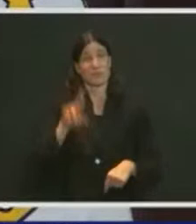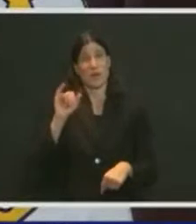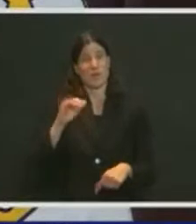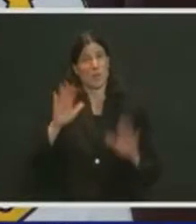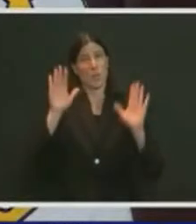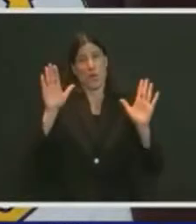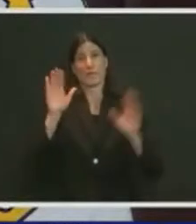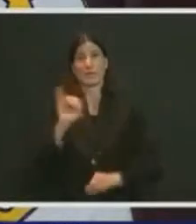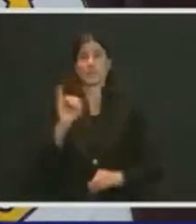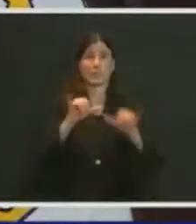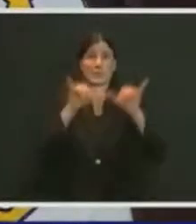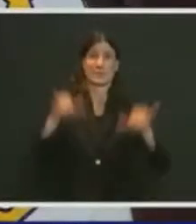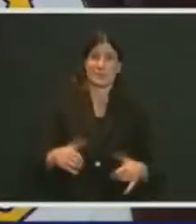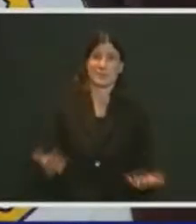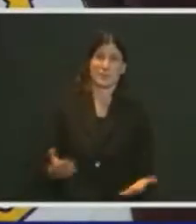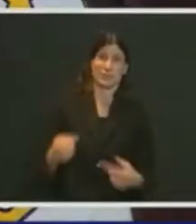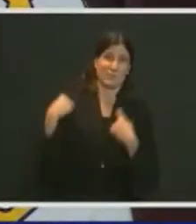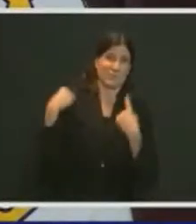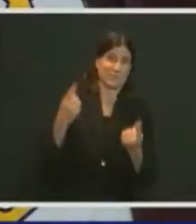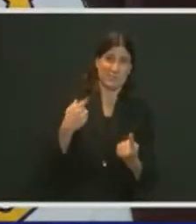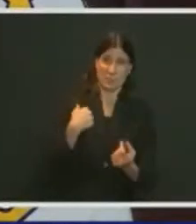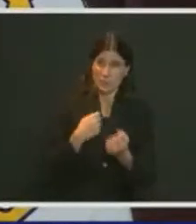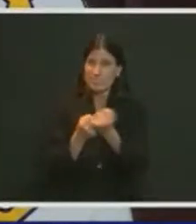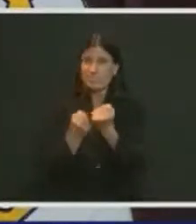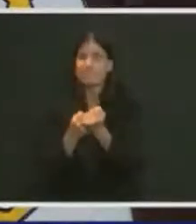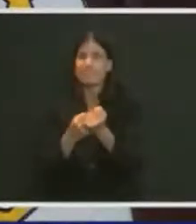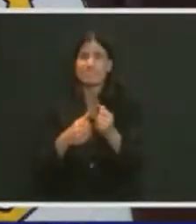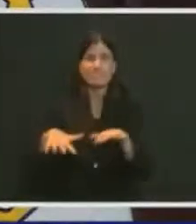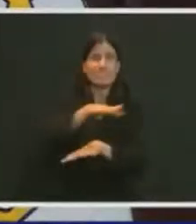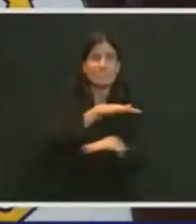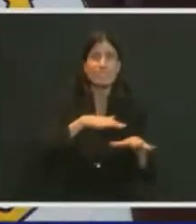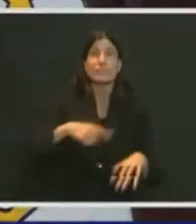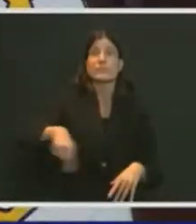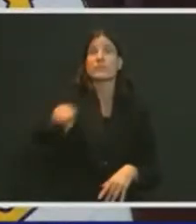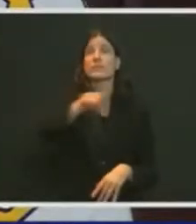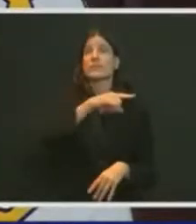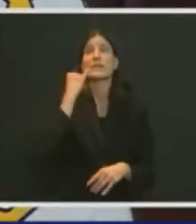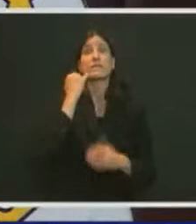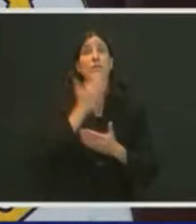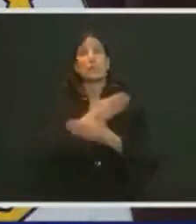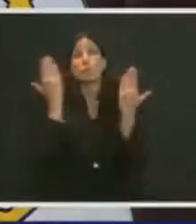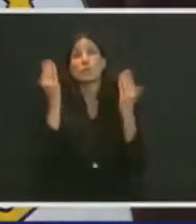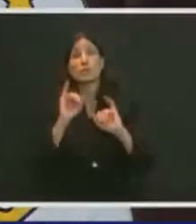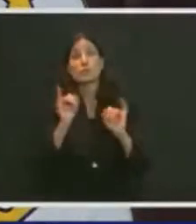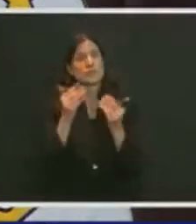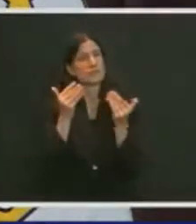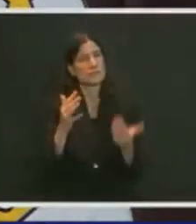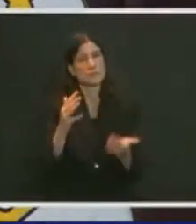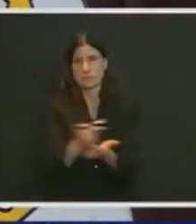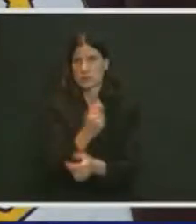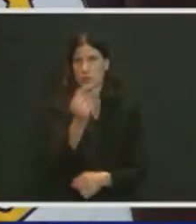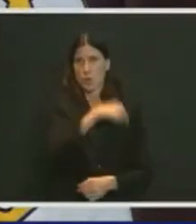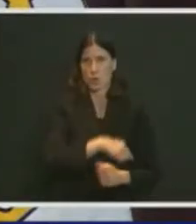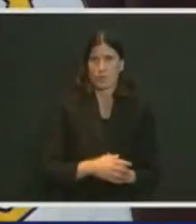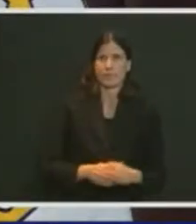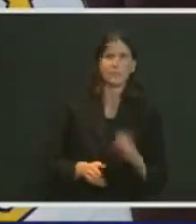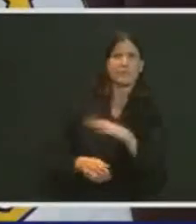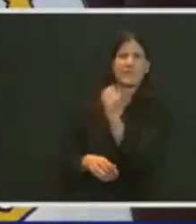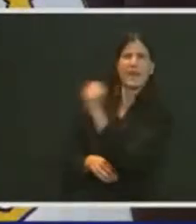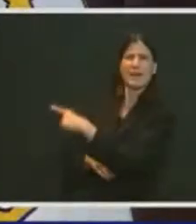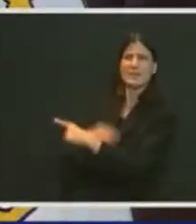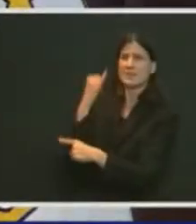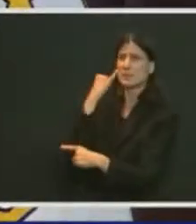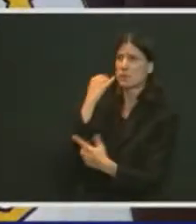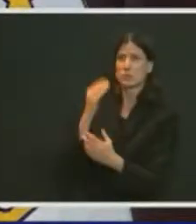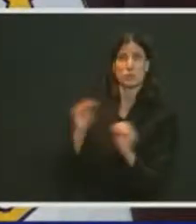is so critical to this response and all other responses that we have going forward. But basically, you're out of luck if you don't have a doctor right